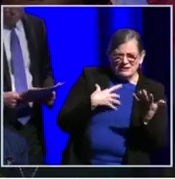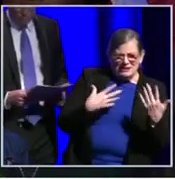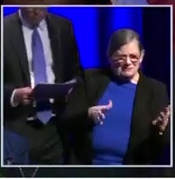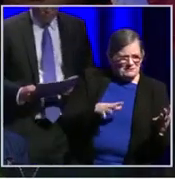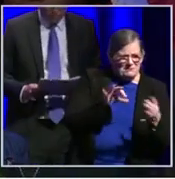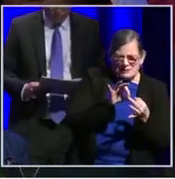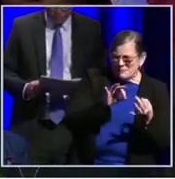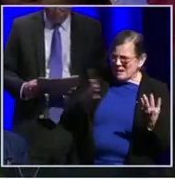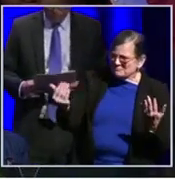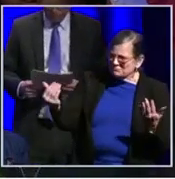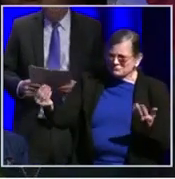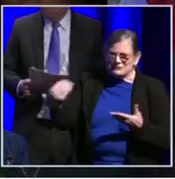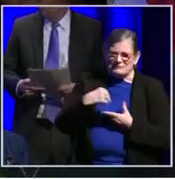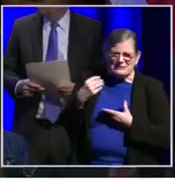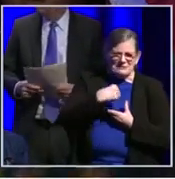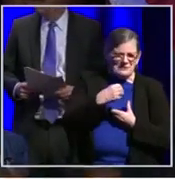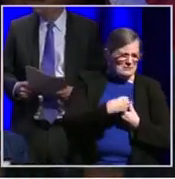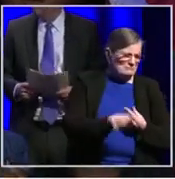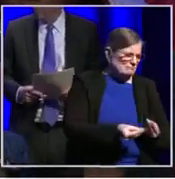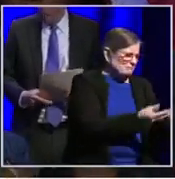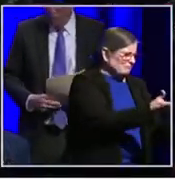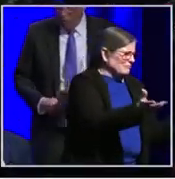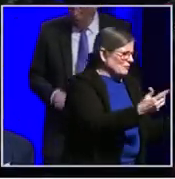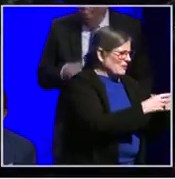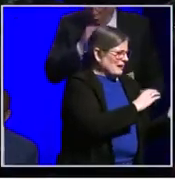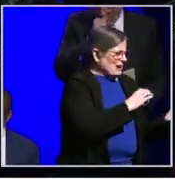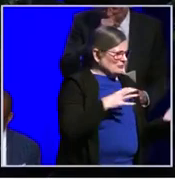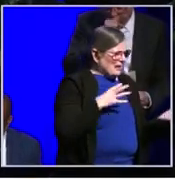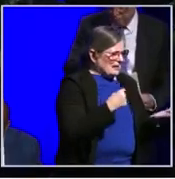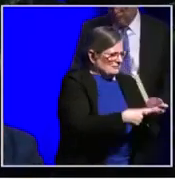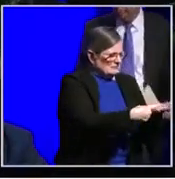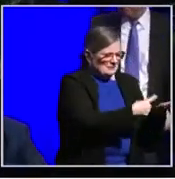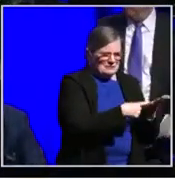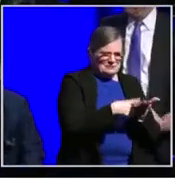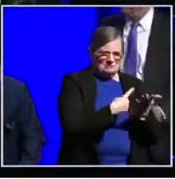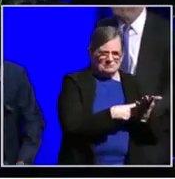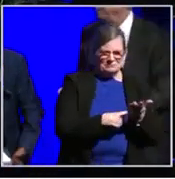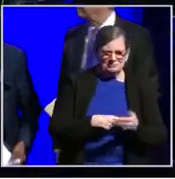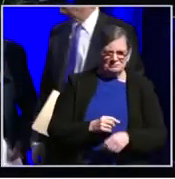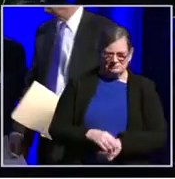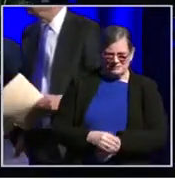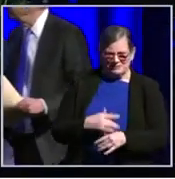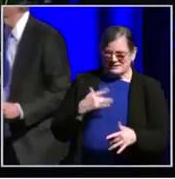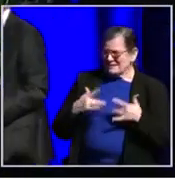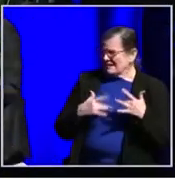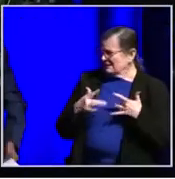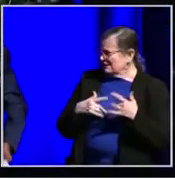I'm so excited to get back to work.